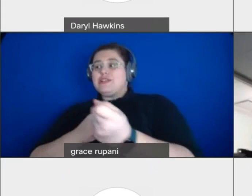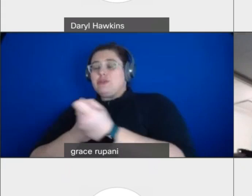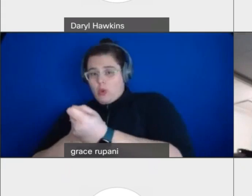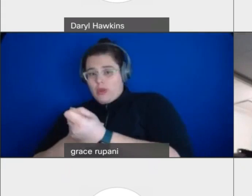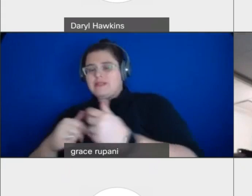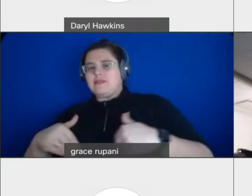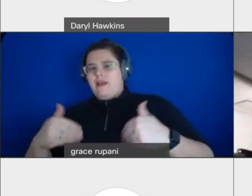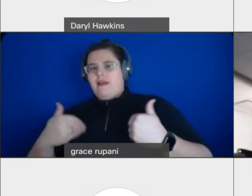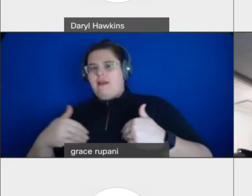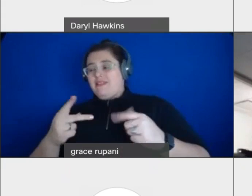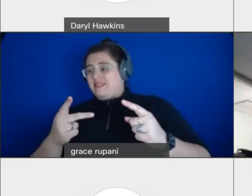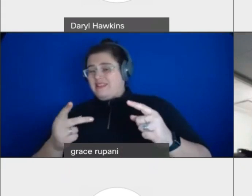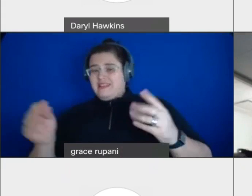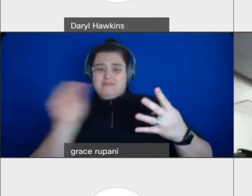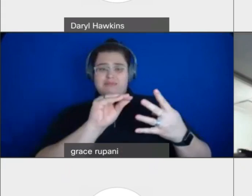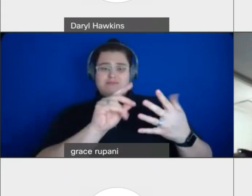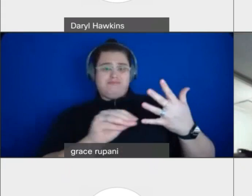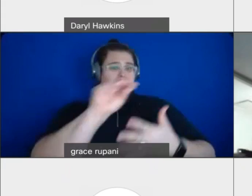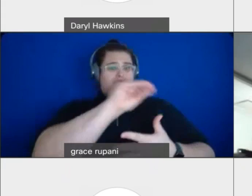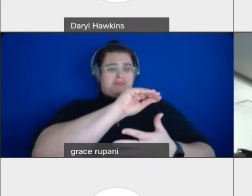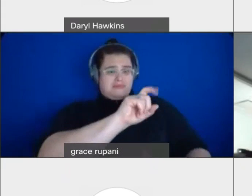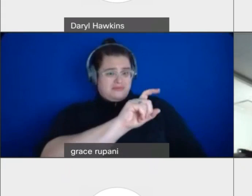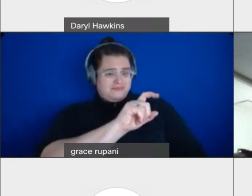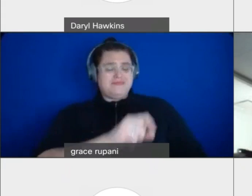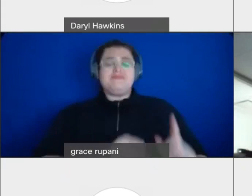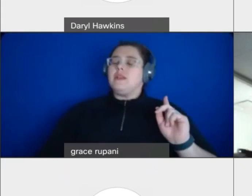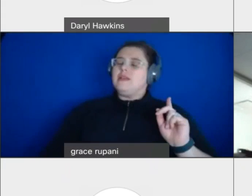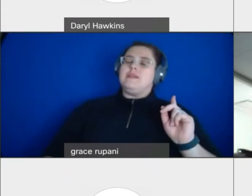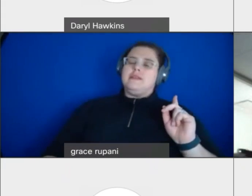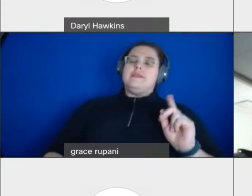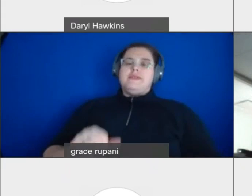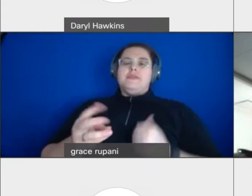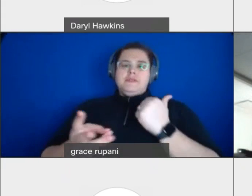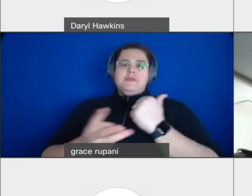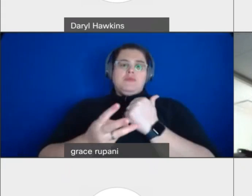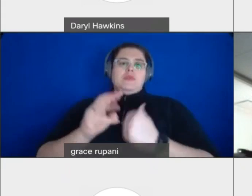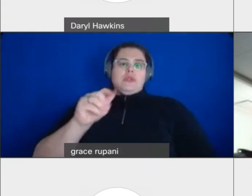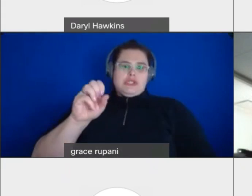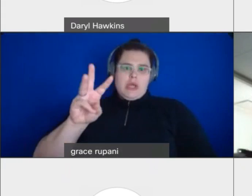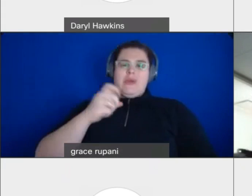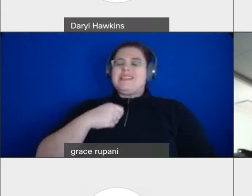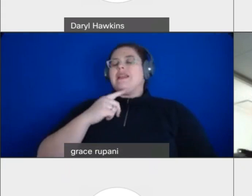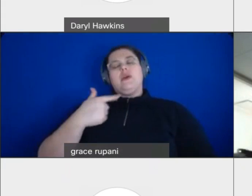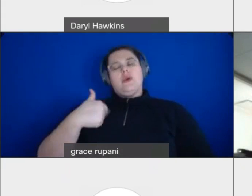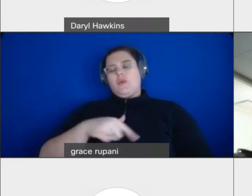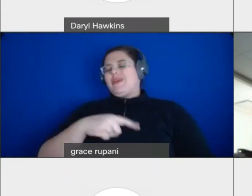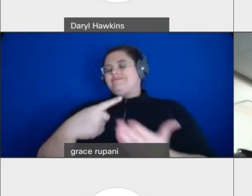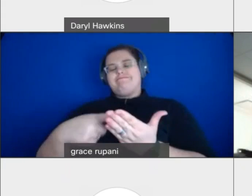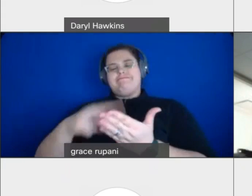vaccines? Yeah, we have that discussion every week. So the thing that I can tell you